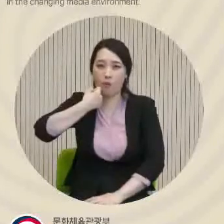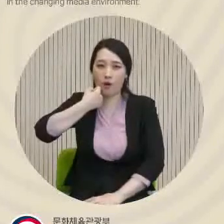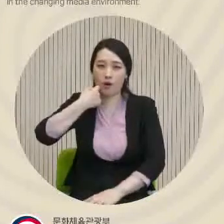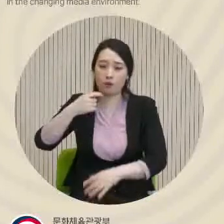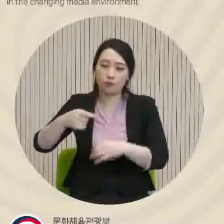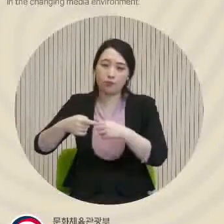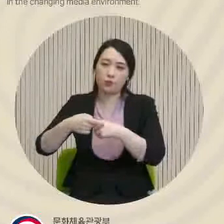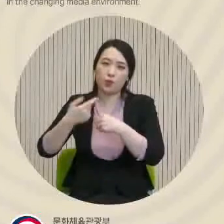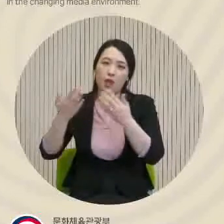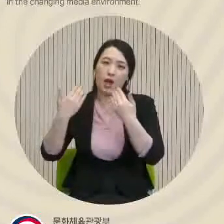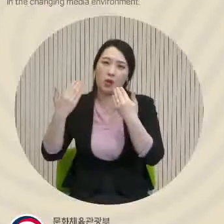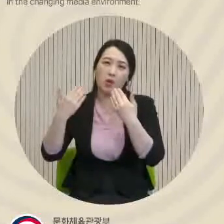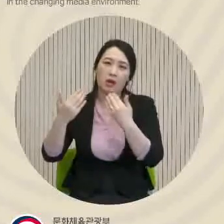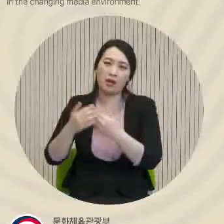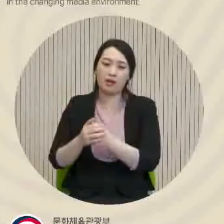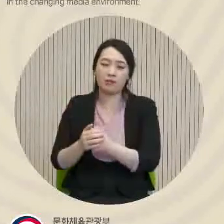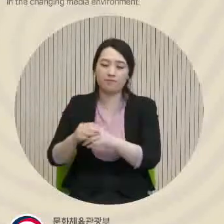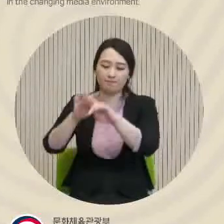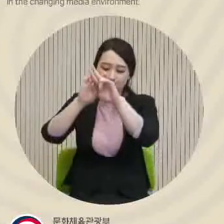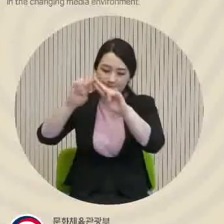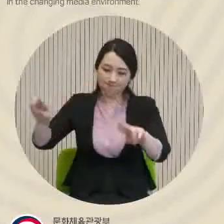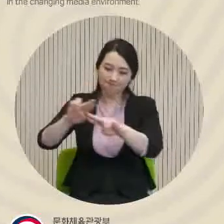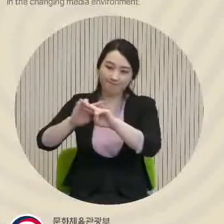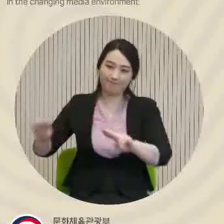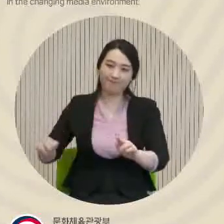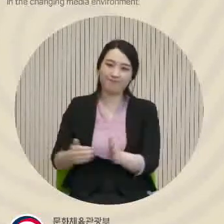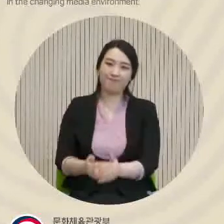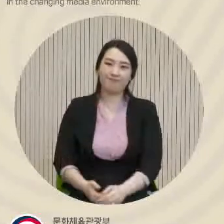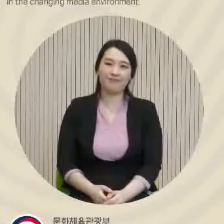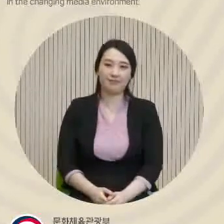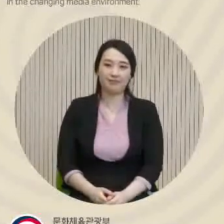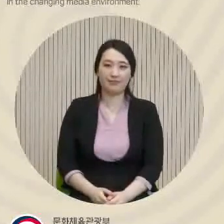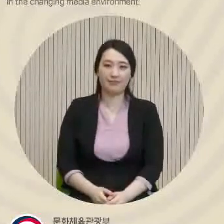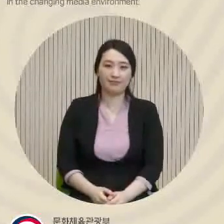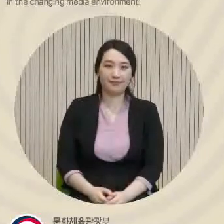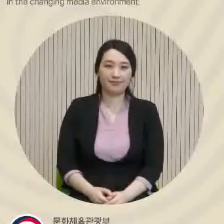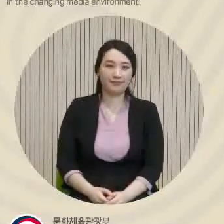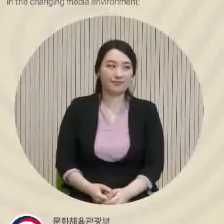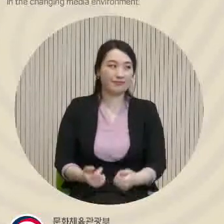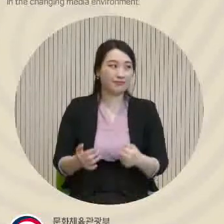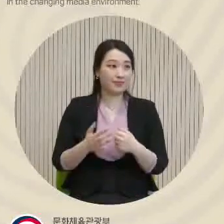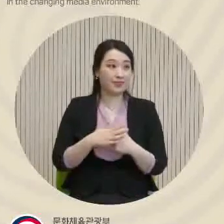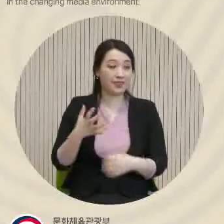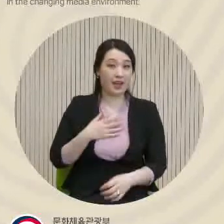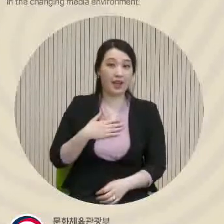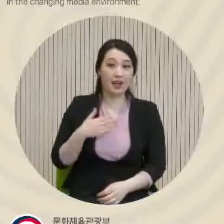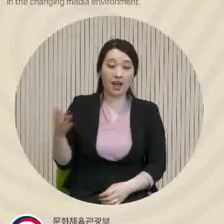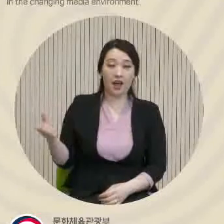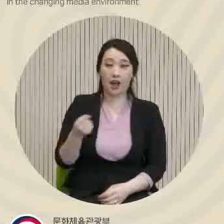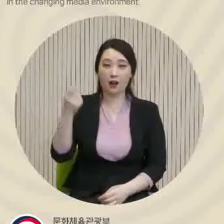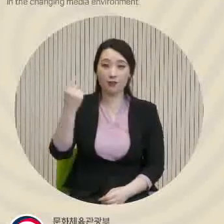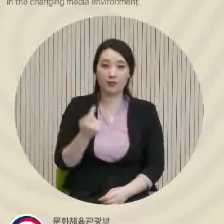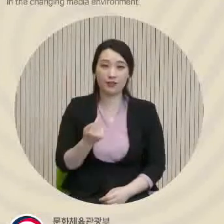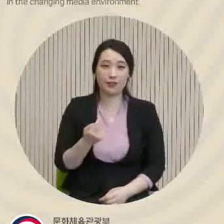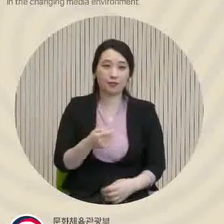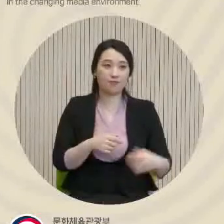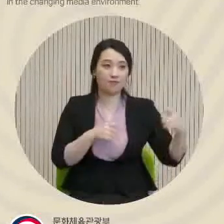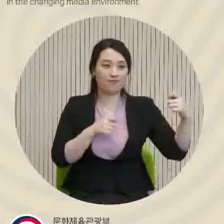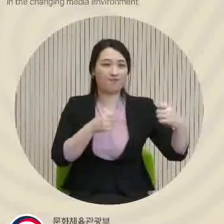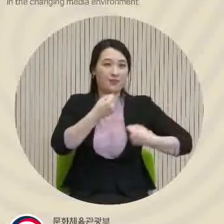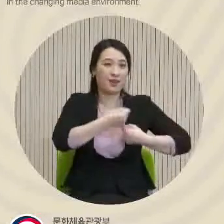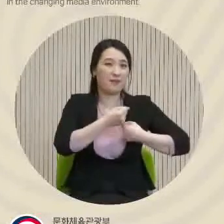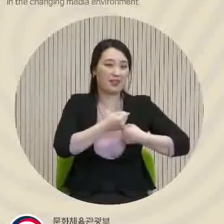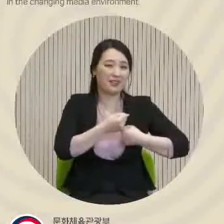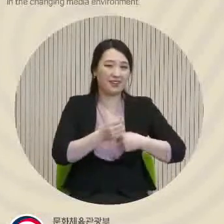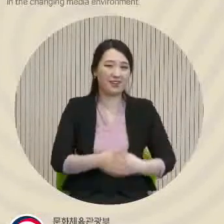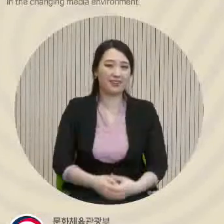elementary schools to continue with the project. So they canceled the participation in the program. This is